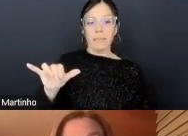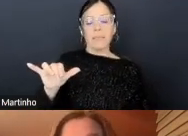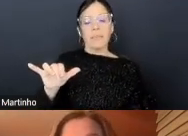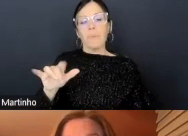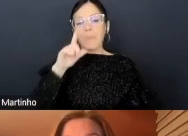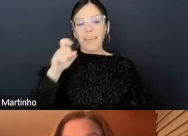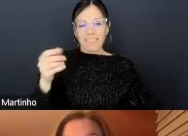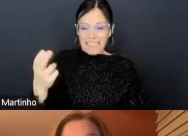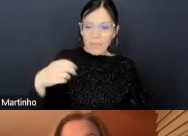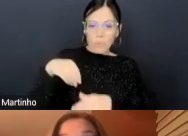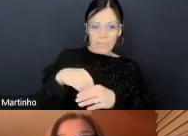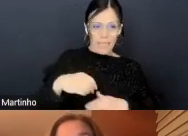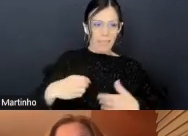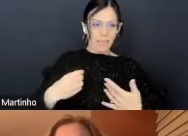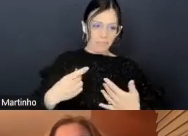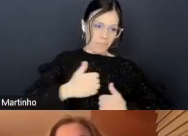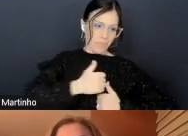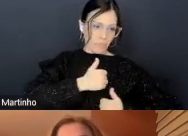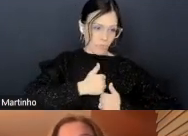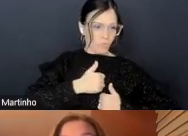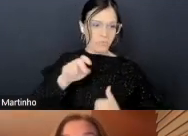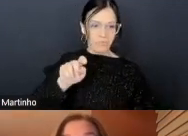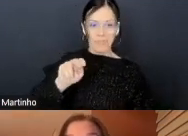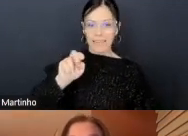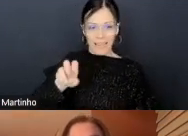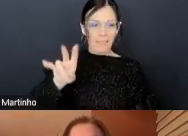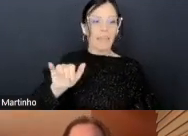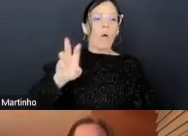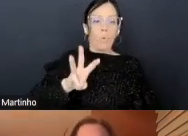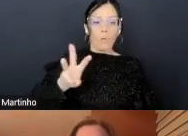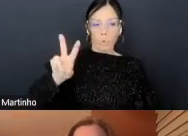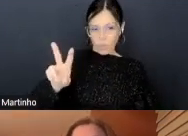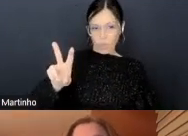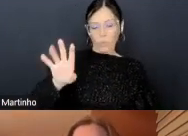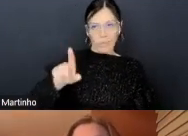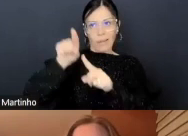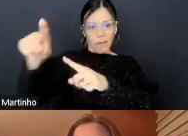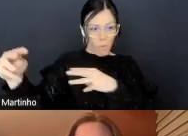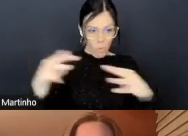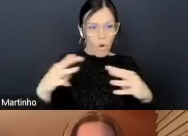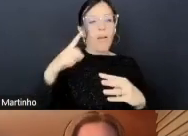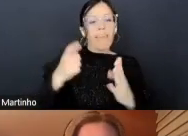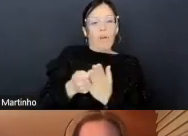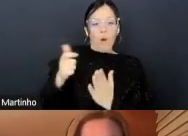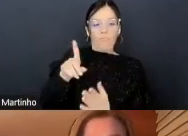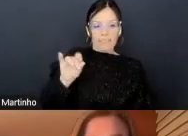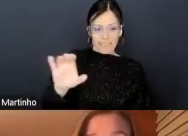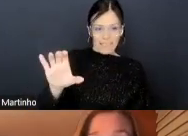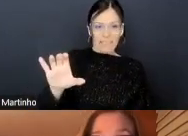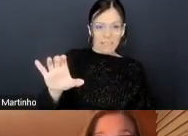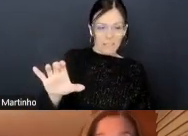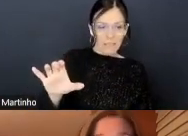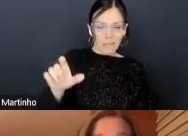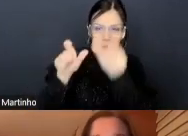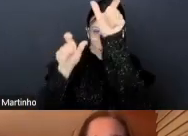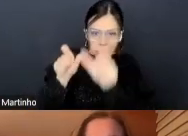war ii service in the natal naval reserve so this was removing a disc from his